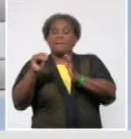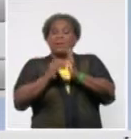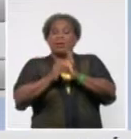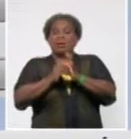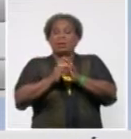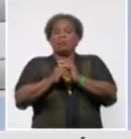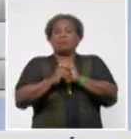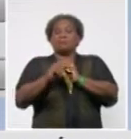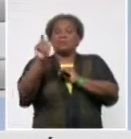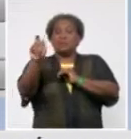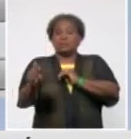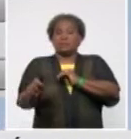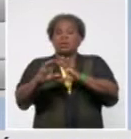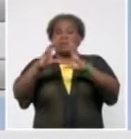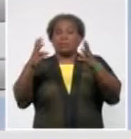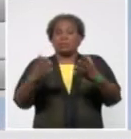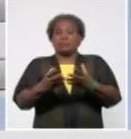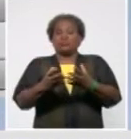27,609,408 infections.